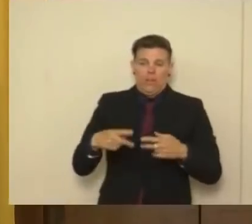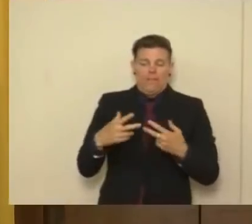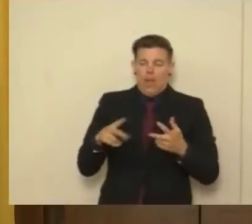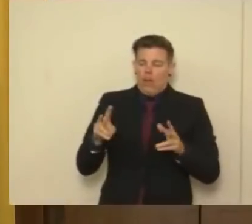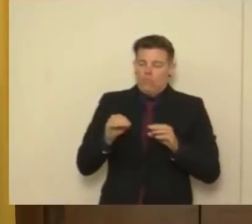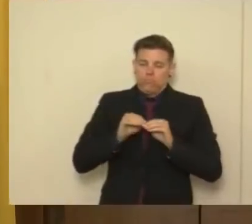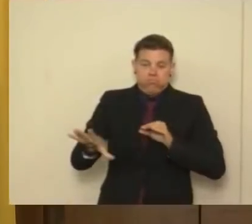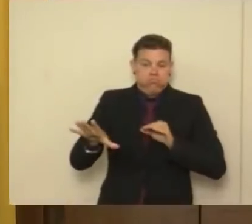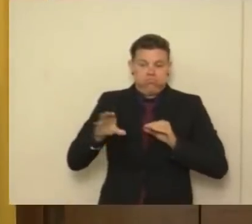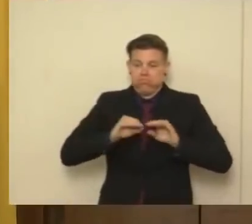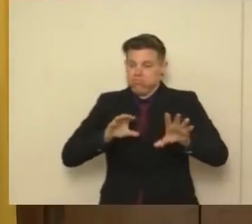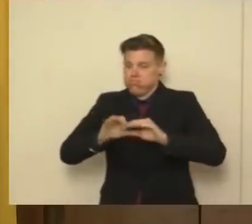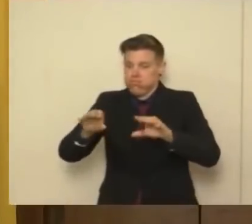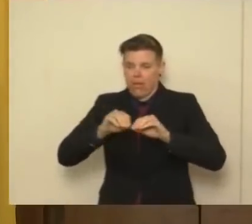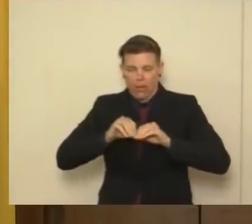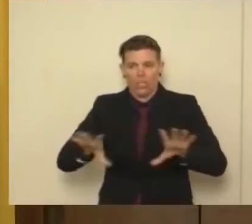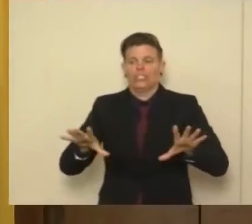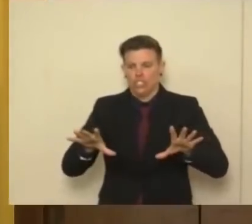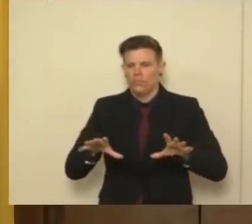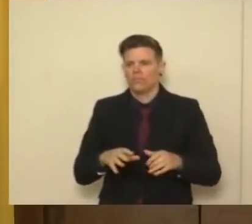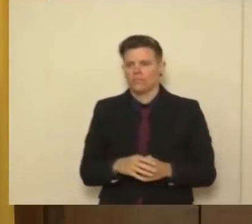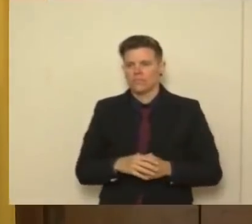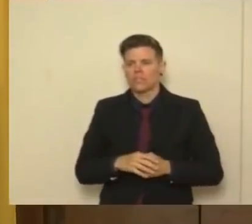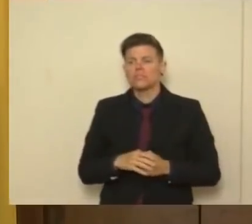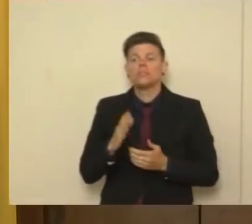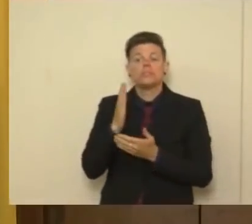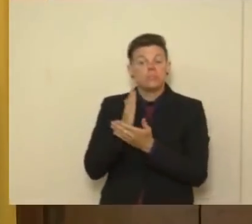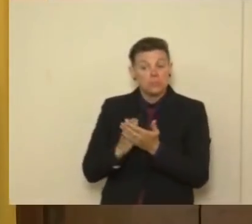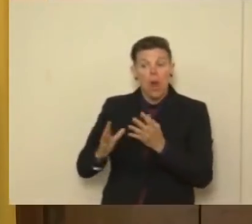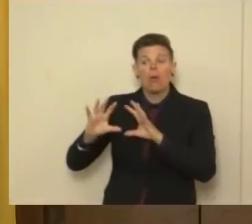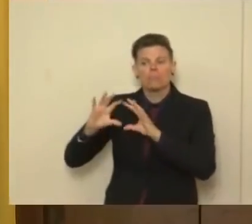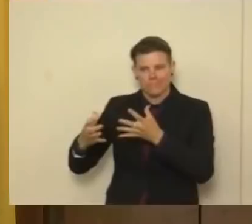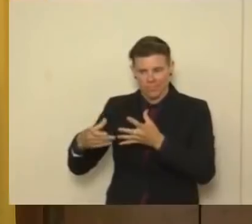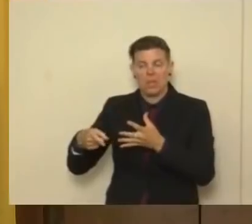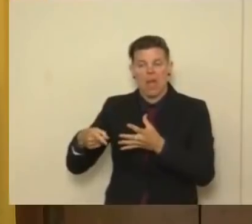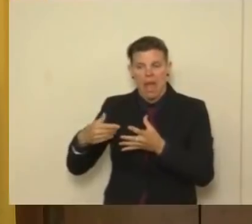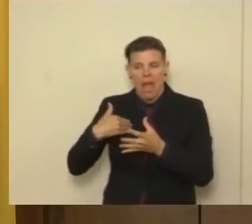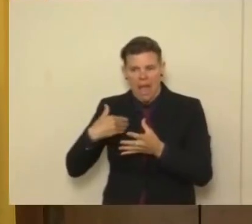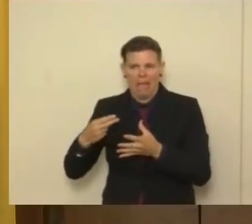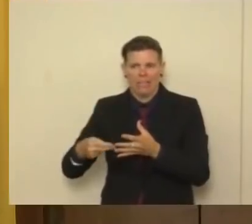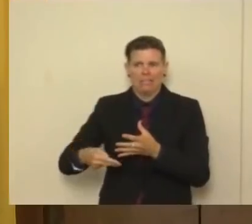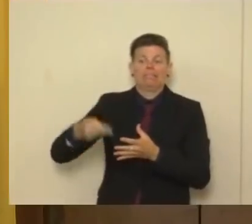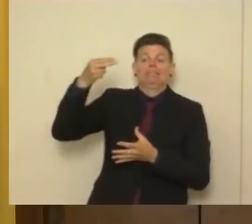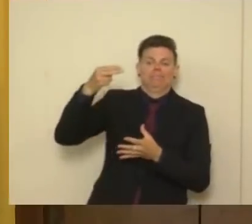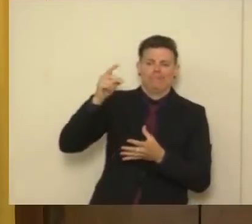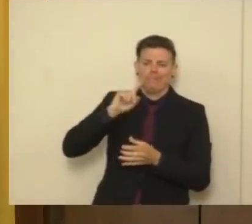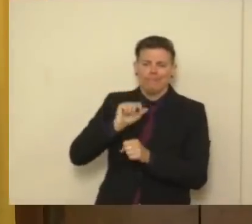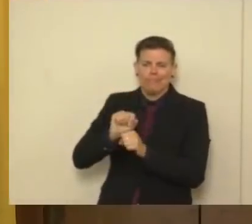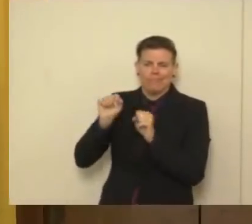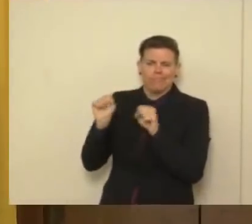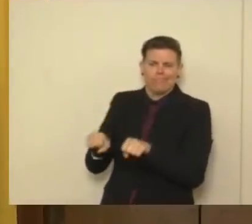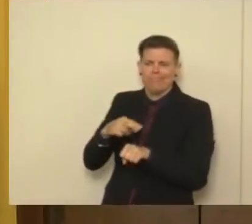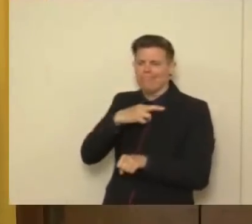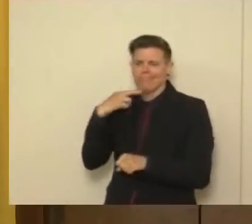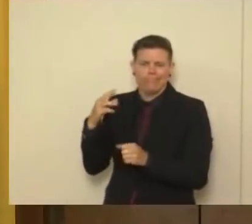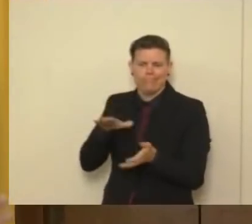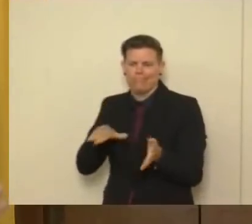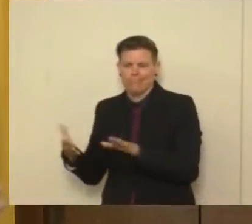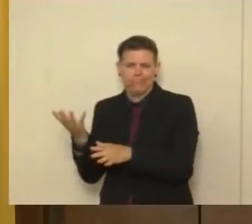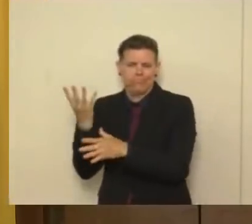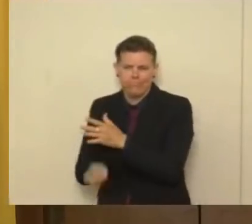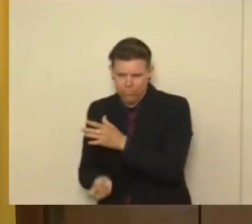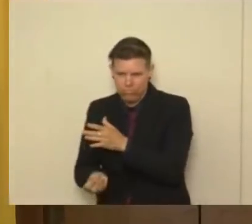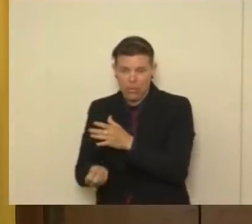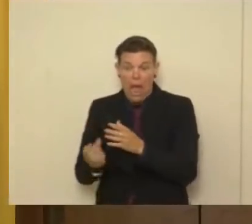for certain population, incredibly high mortality rate and hospitalization rate, and there's no vaccine.